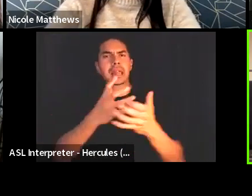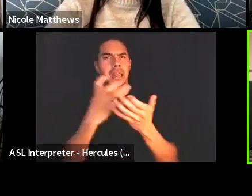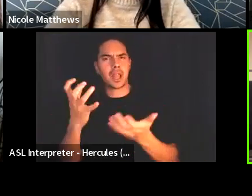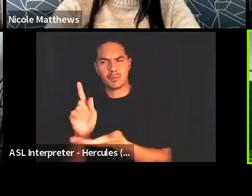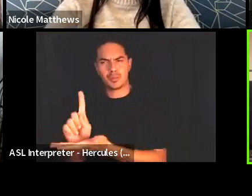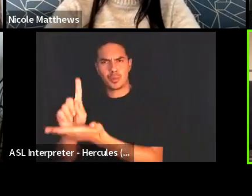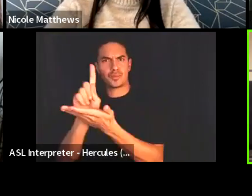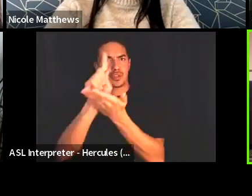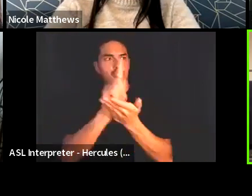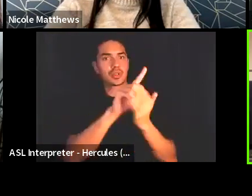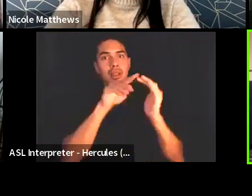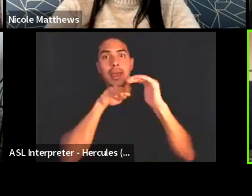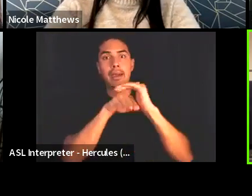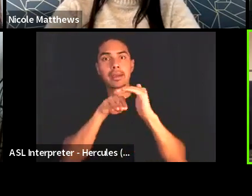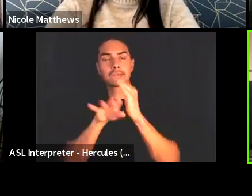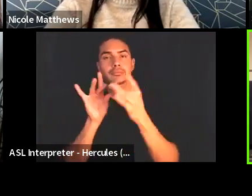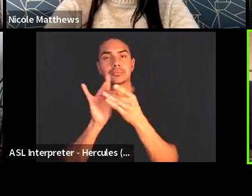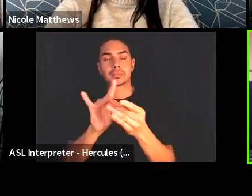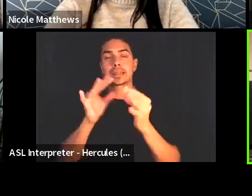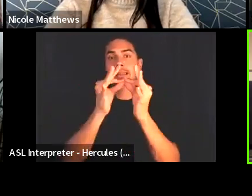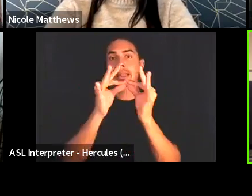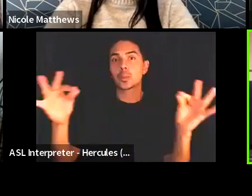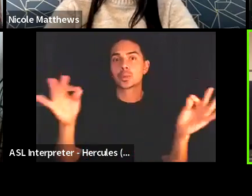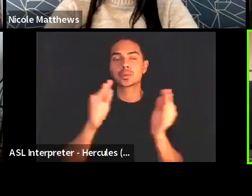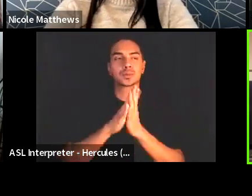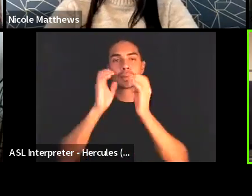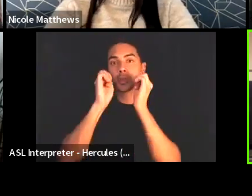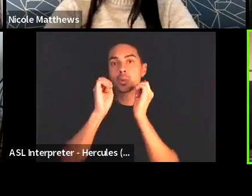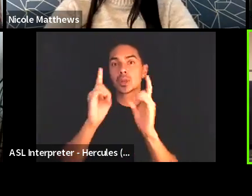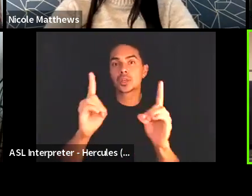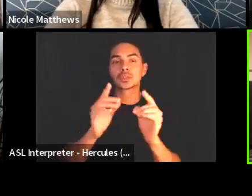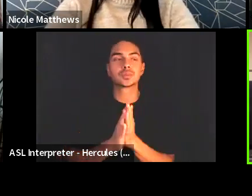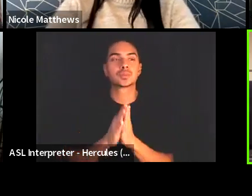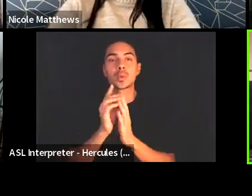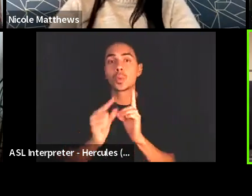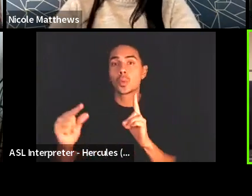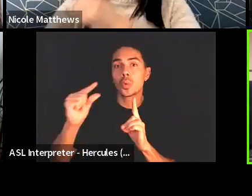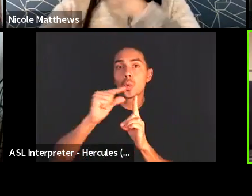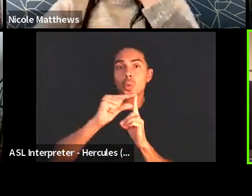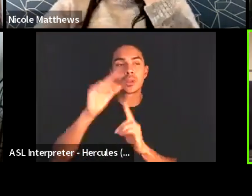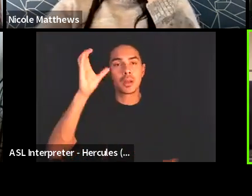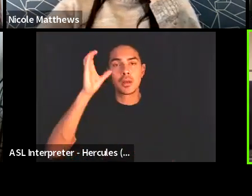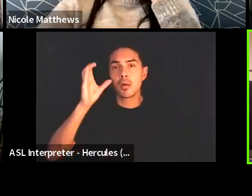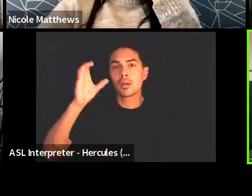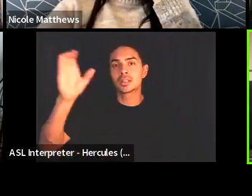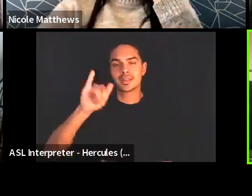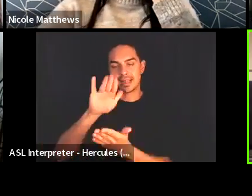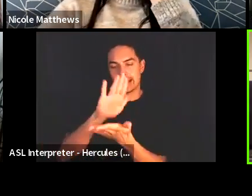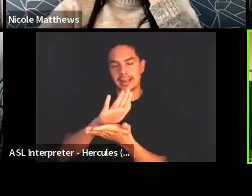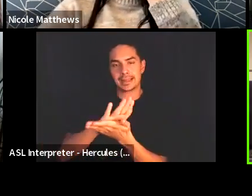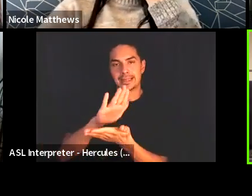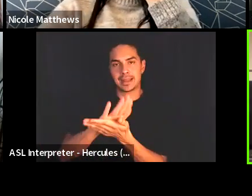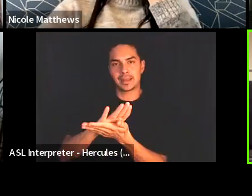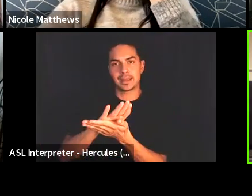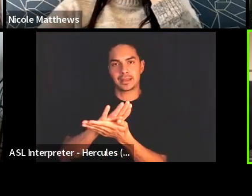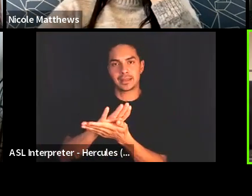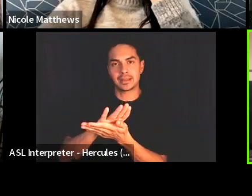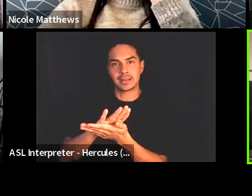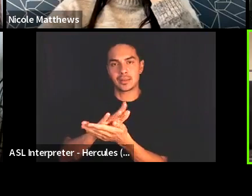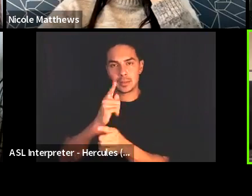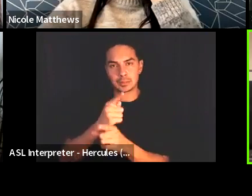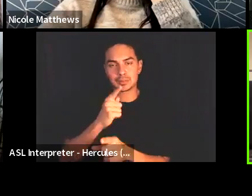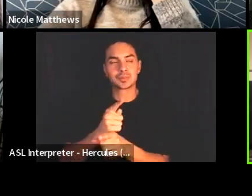and access to having language, education, words, conceptualizing things in an academic setting where it could easily